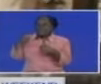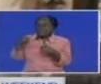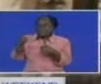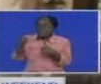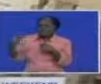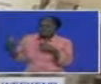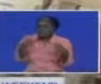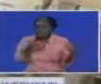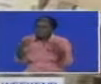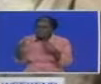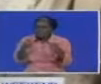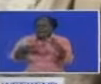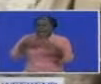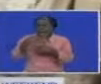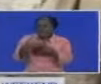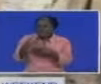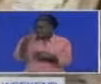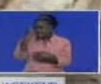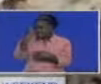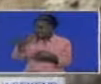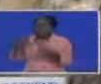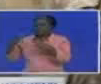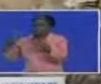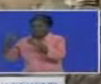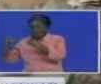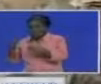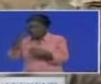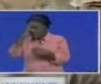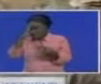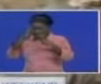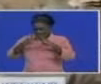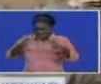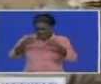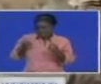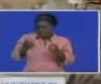arguing, after which the suspect escaped. The police have launched a manhunt for her.